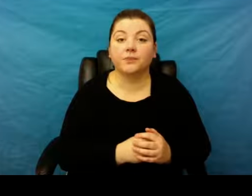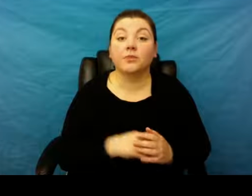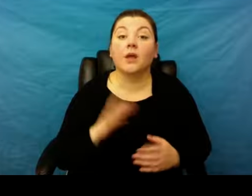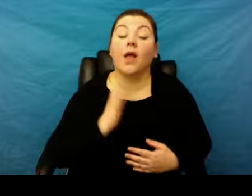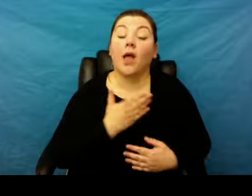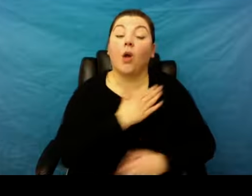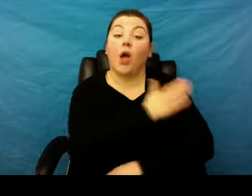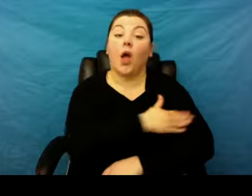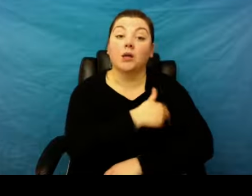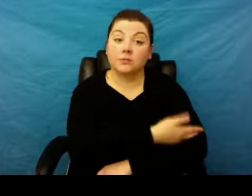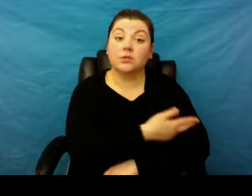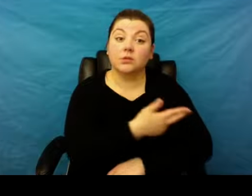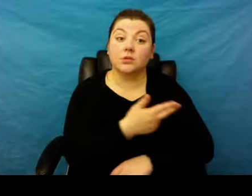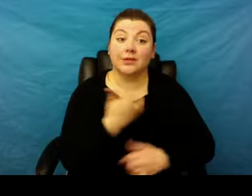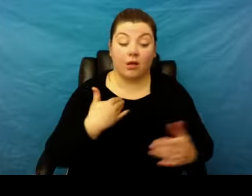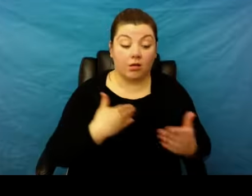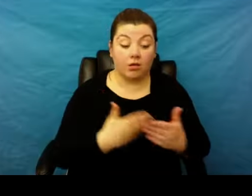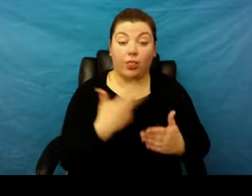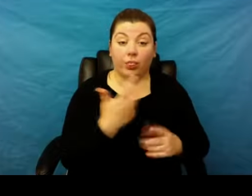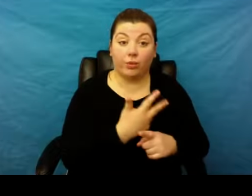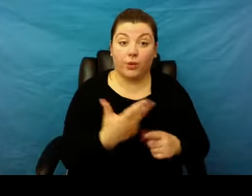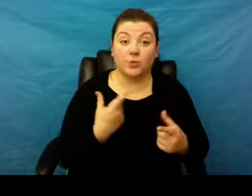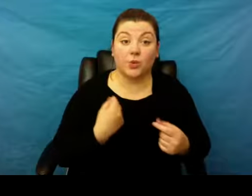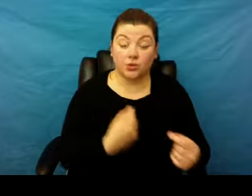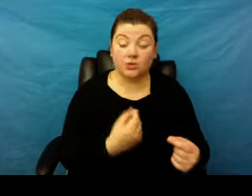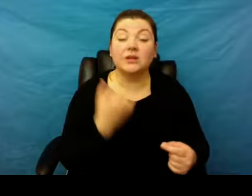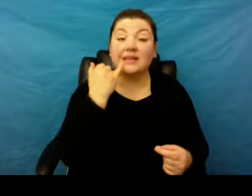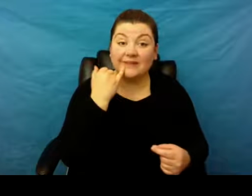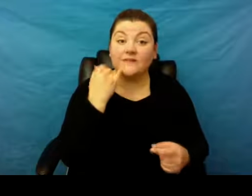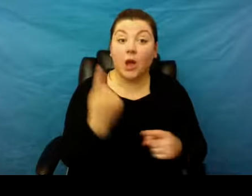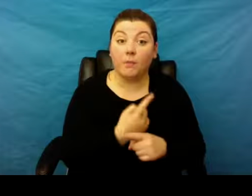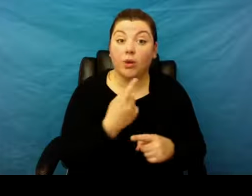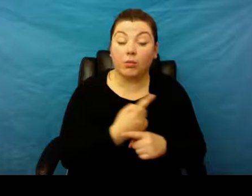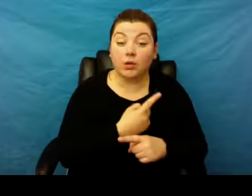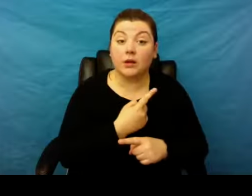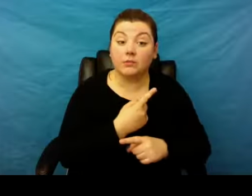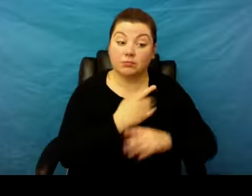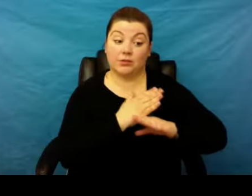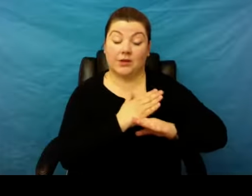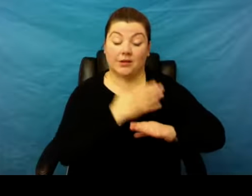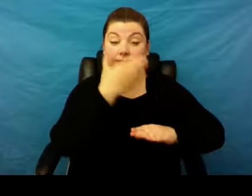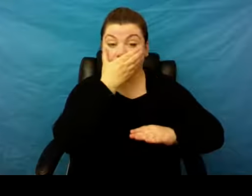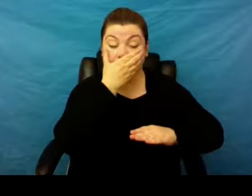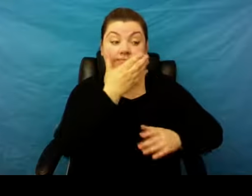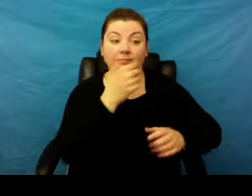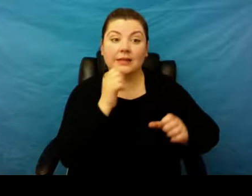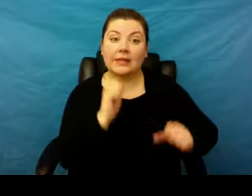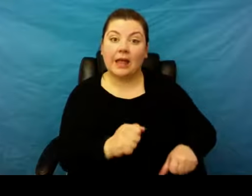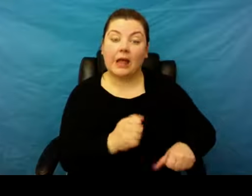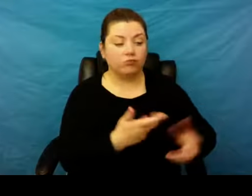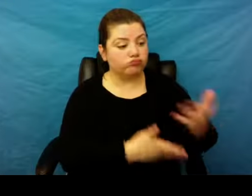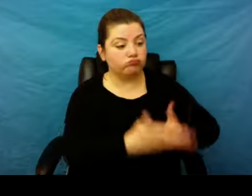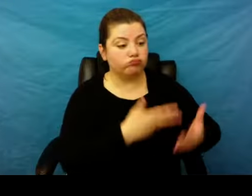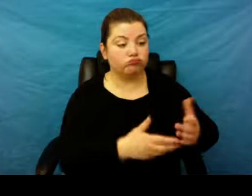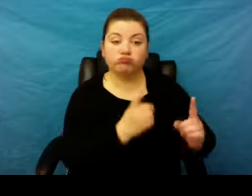hospital, and we've been doing this now for 3 weeks, is if you wear the proper protection, you can interact with these patients